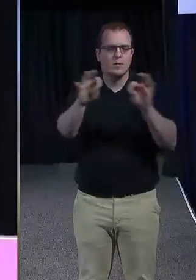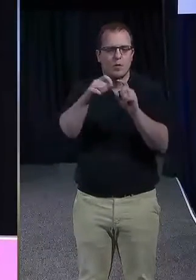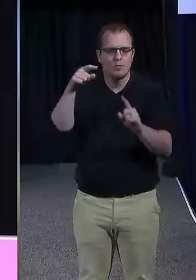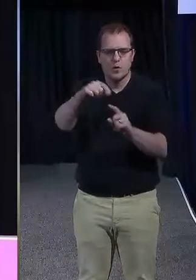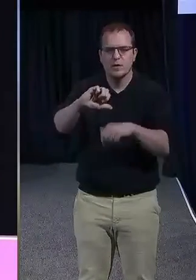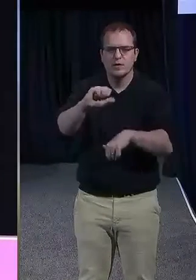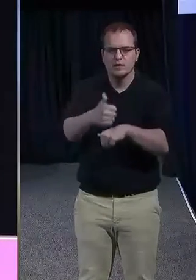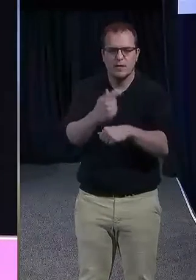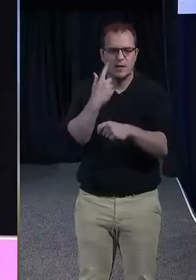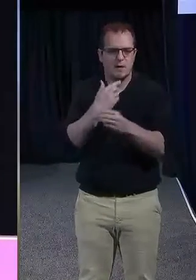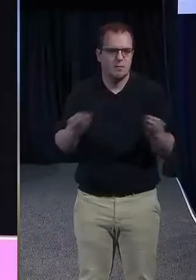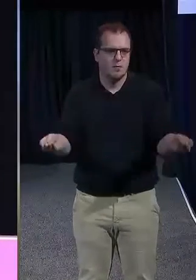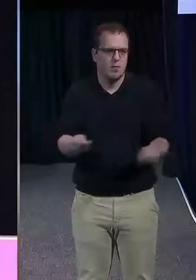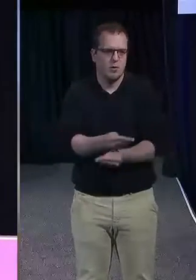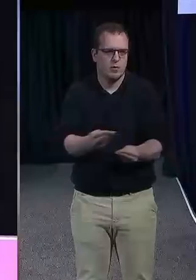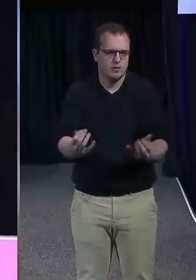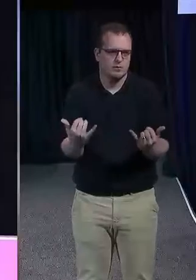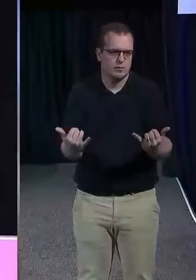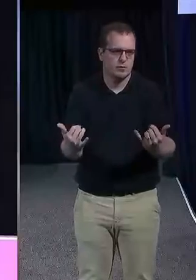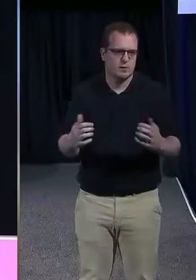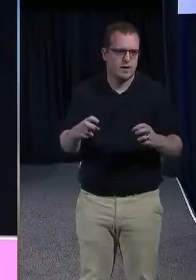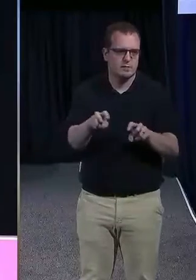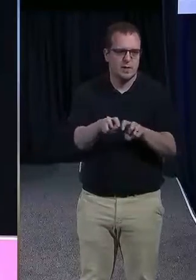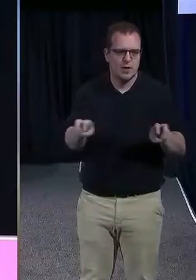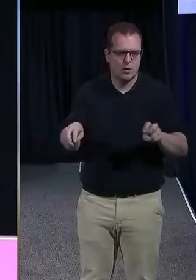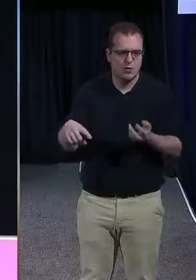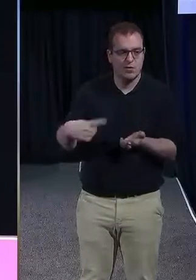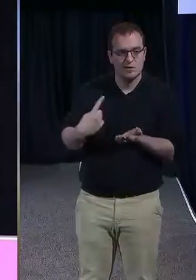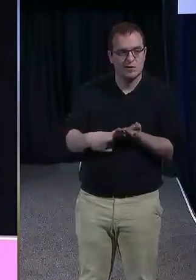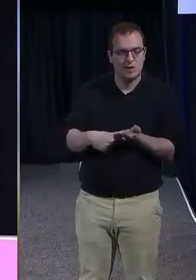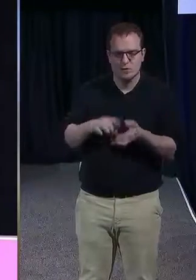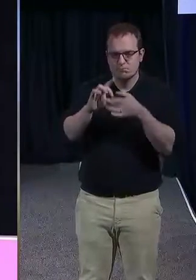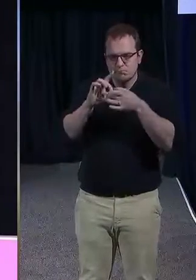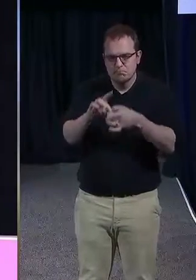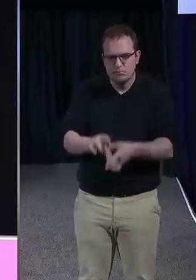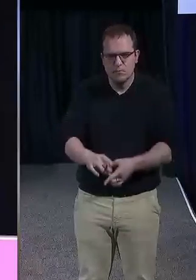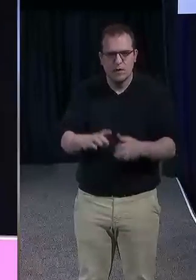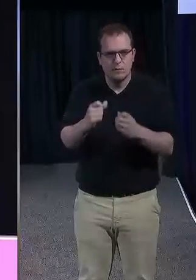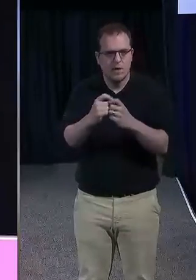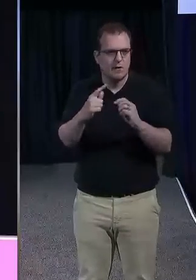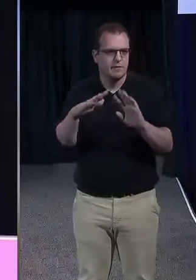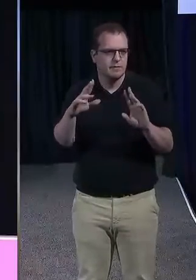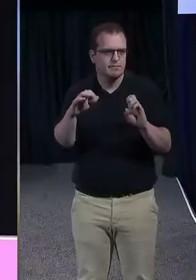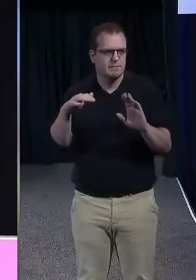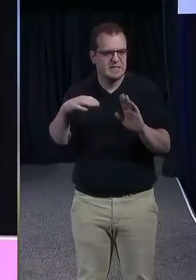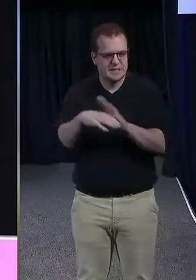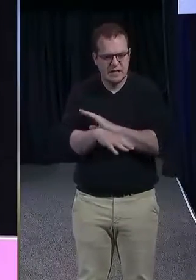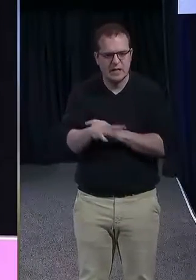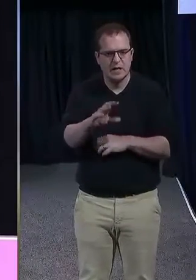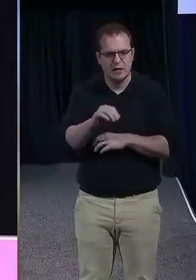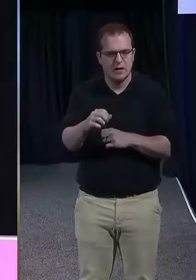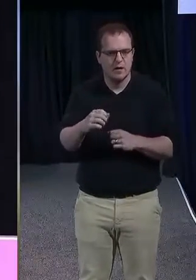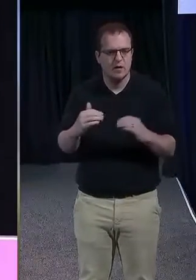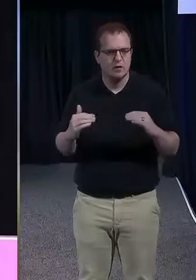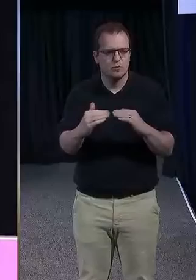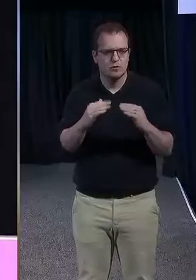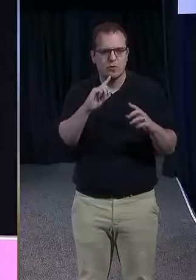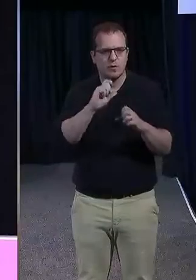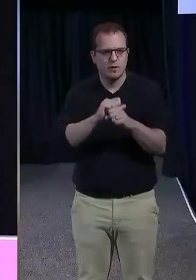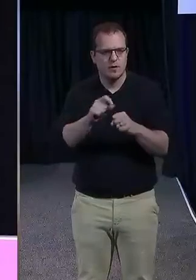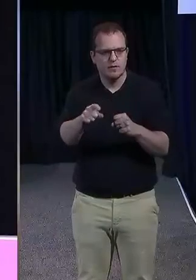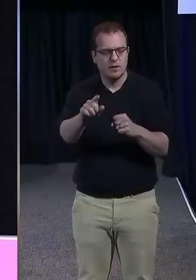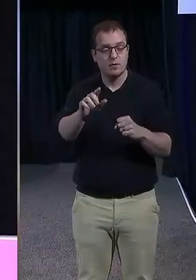panel. Today's discussion about dissent and ensuring equity in public